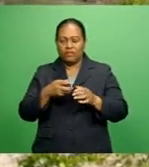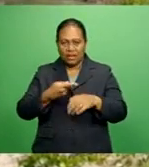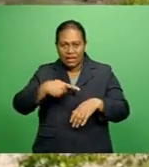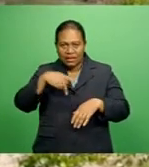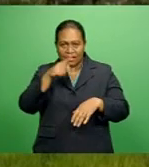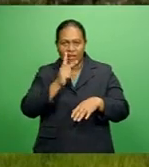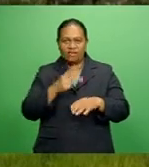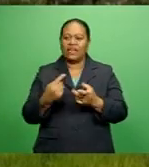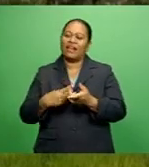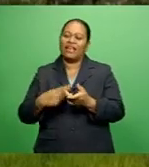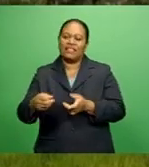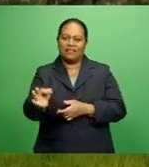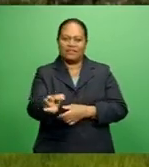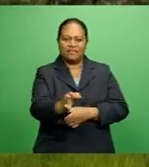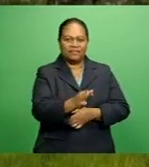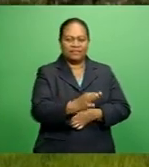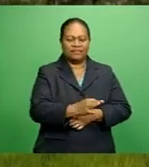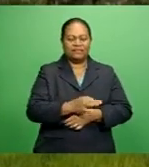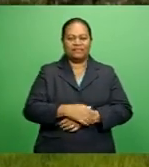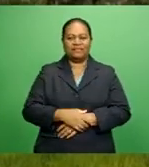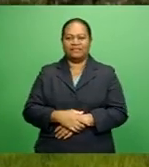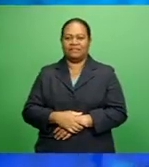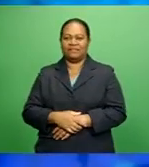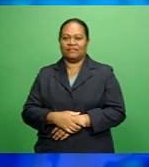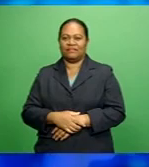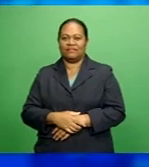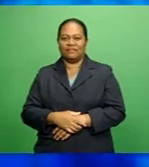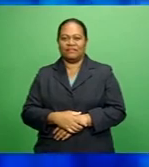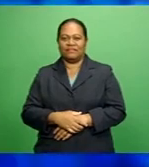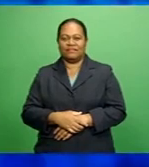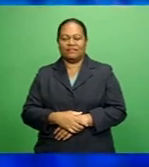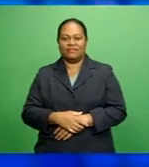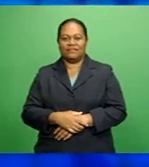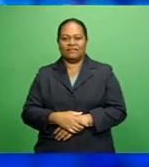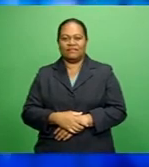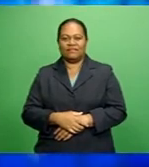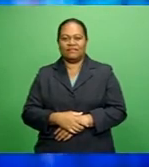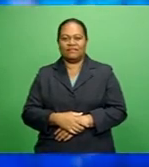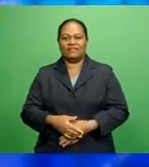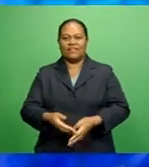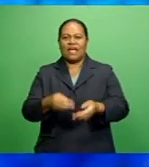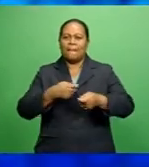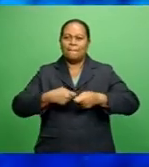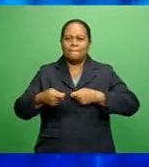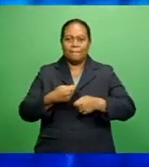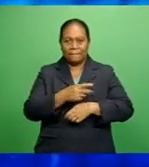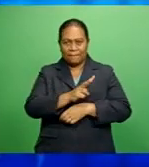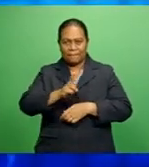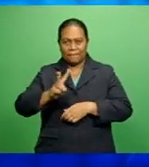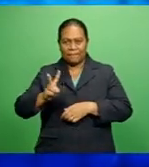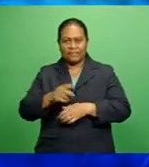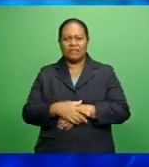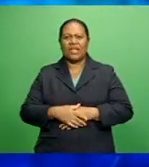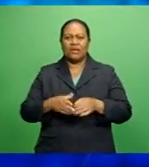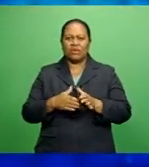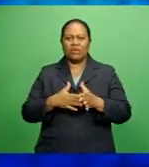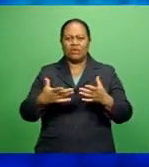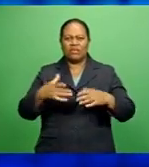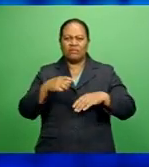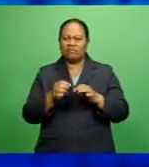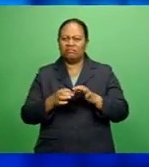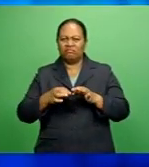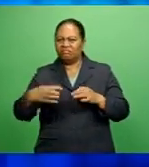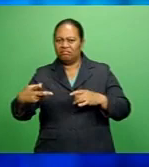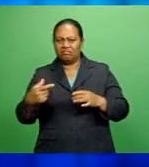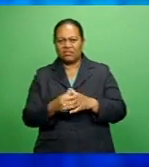nearby islands. Kelly Vadala, FBC News. The market value of the cryptocurrency Bitcoin has surged